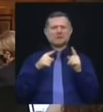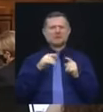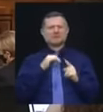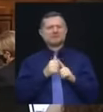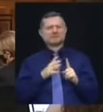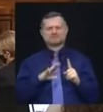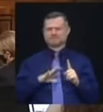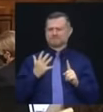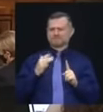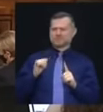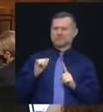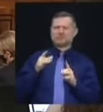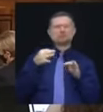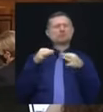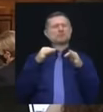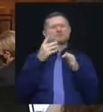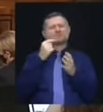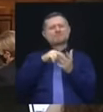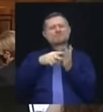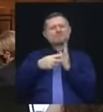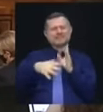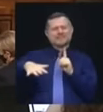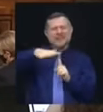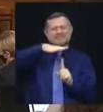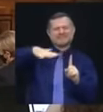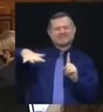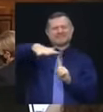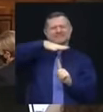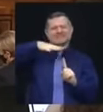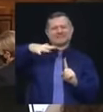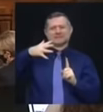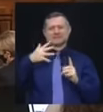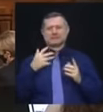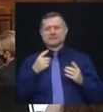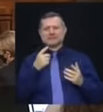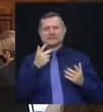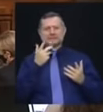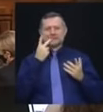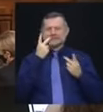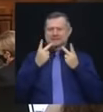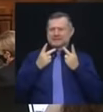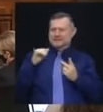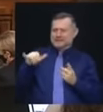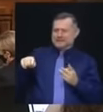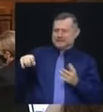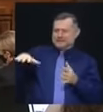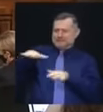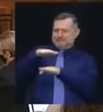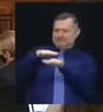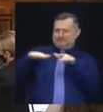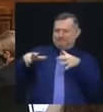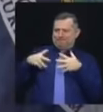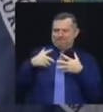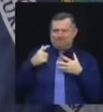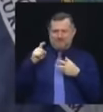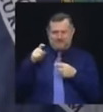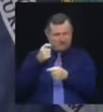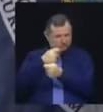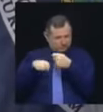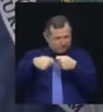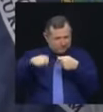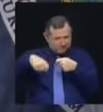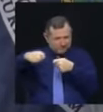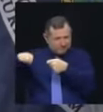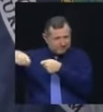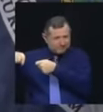used to describe it, and to what extent, given that fact, do you see the need to cast turnover? Well, there'll be